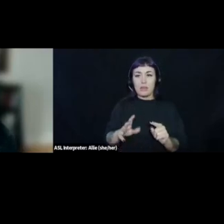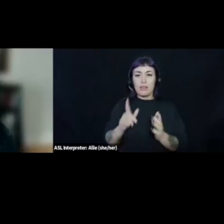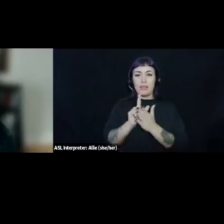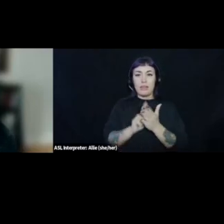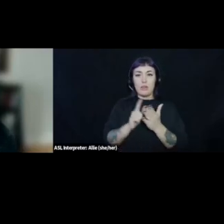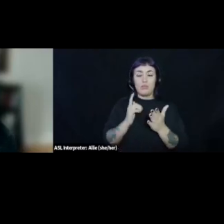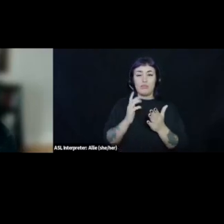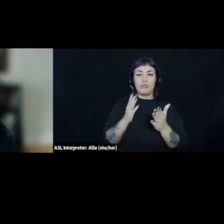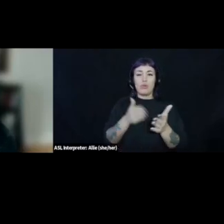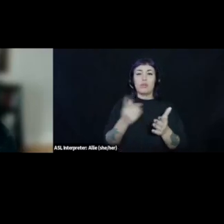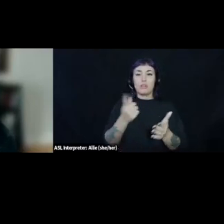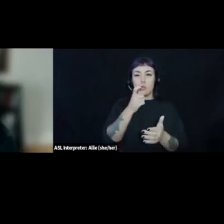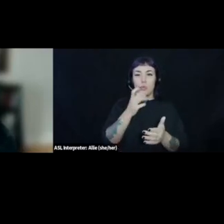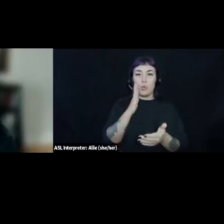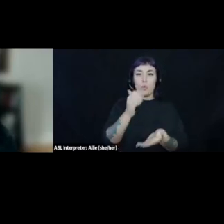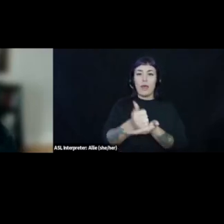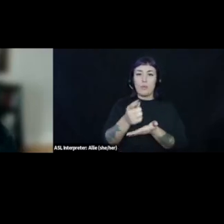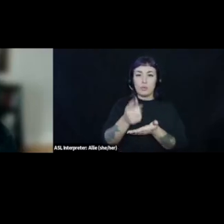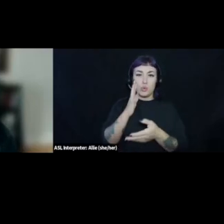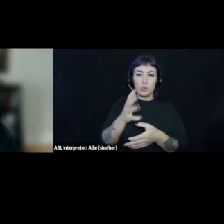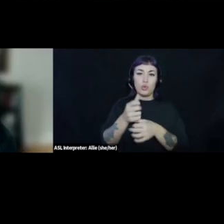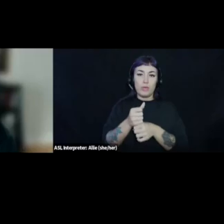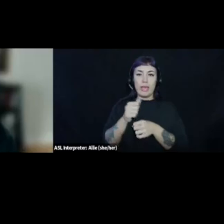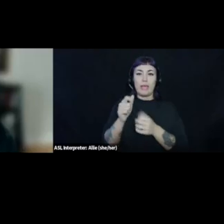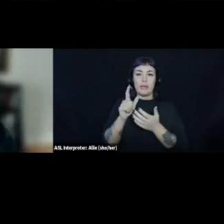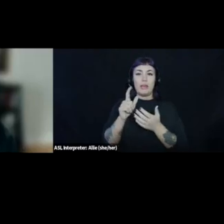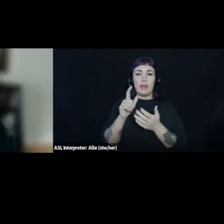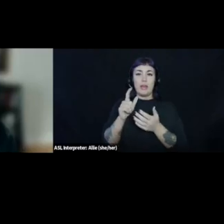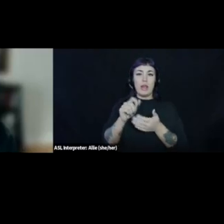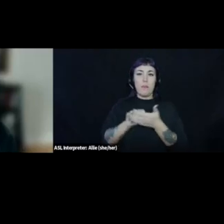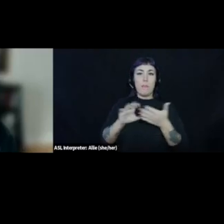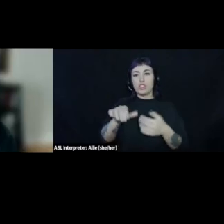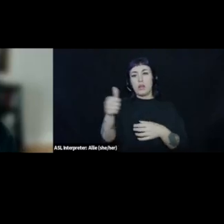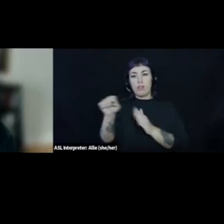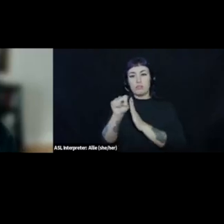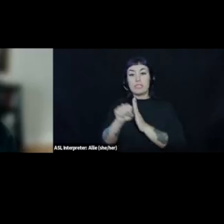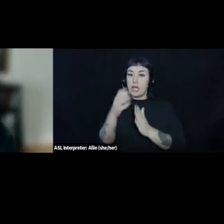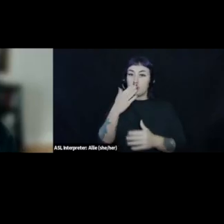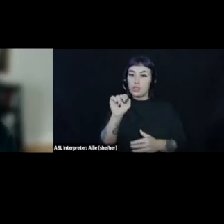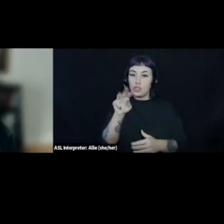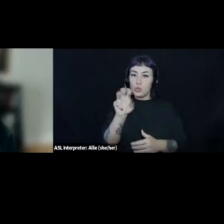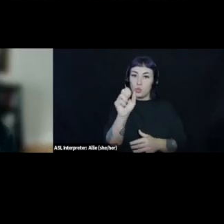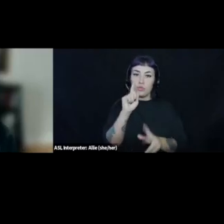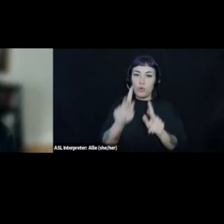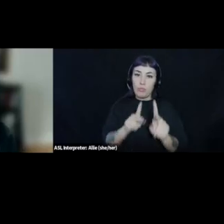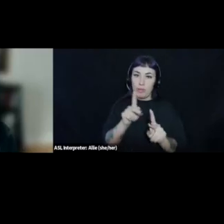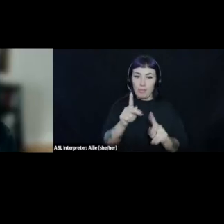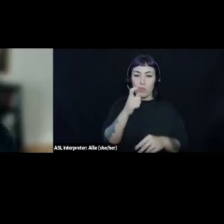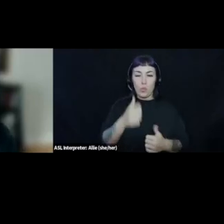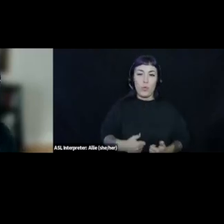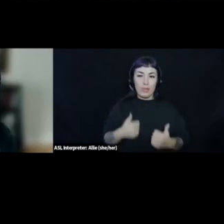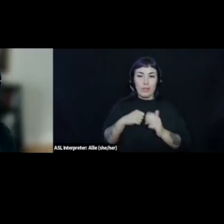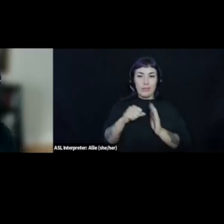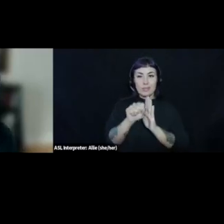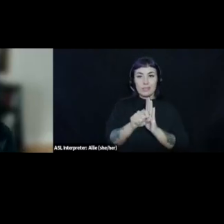legally prosecute somebody who assists you in getting an abortion in another state. So that is good news for folks who live in states